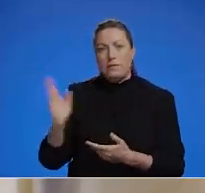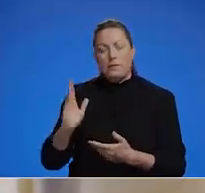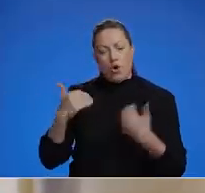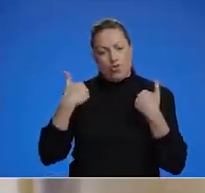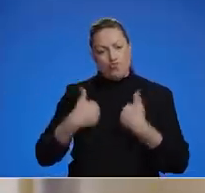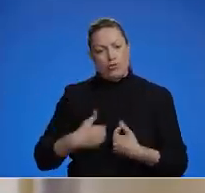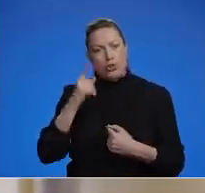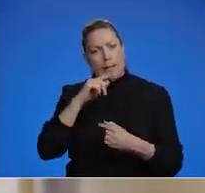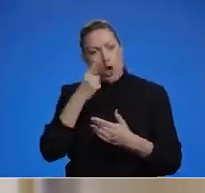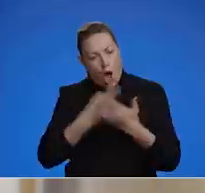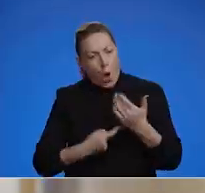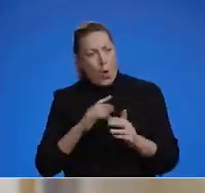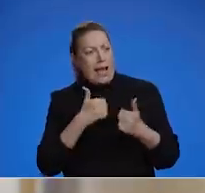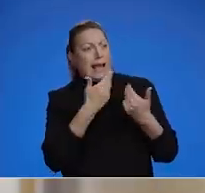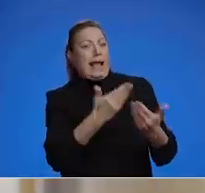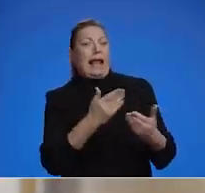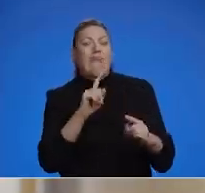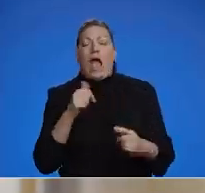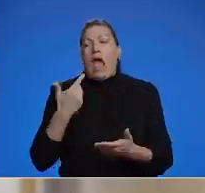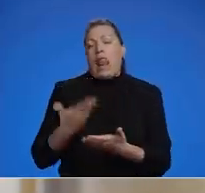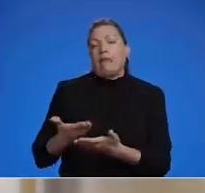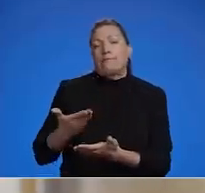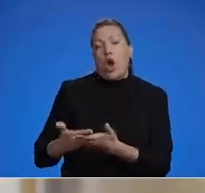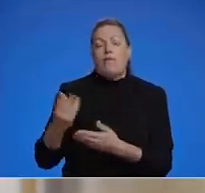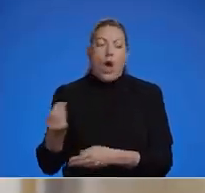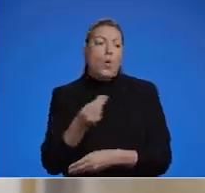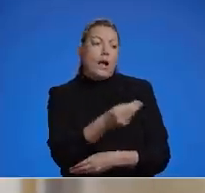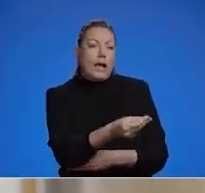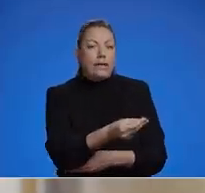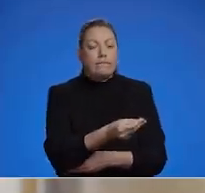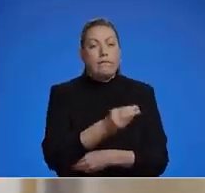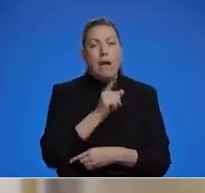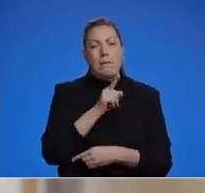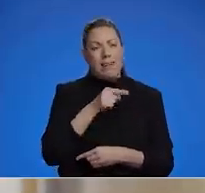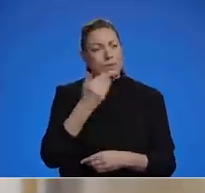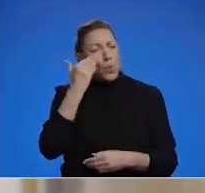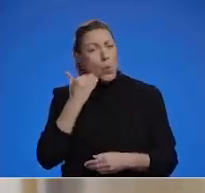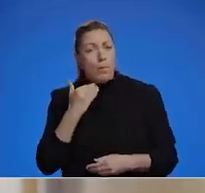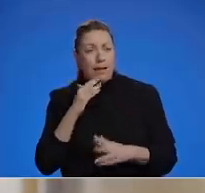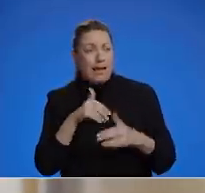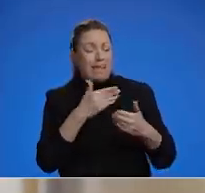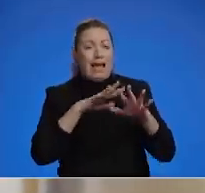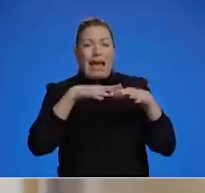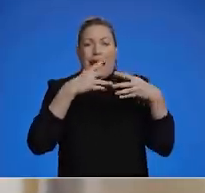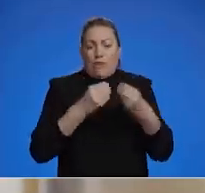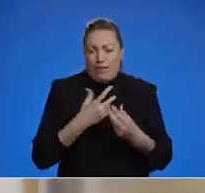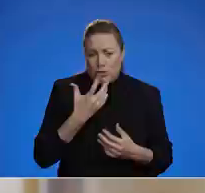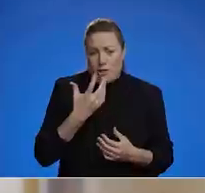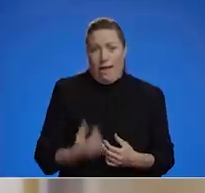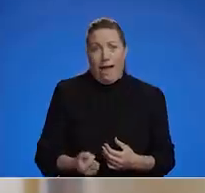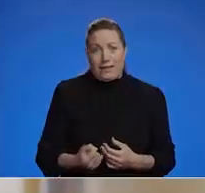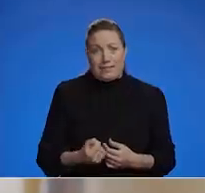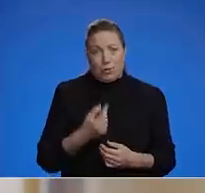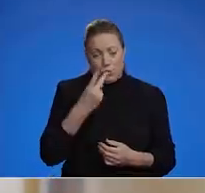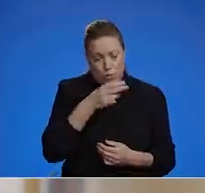had over, but she, from the little she had, has put in everything she possessed, all she had